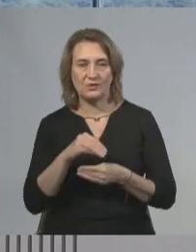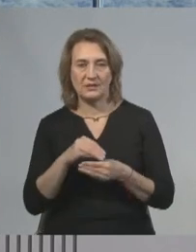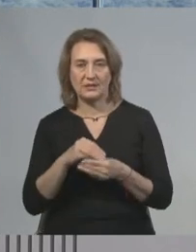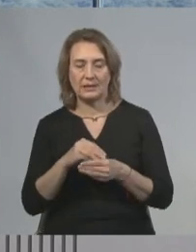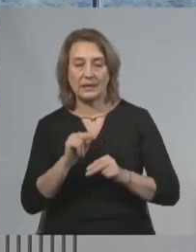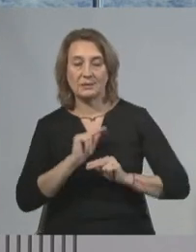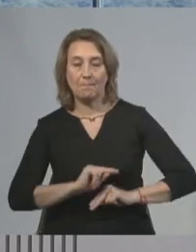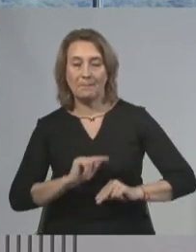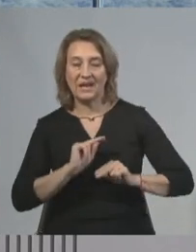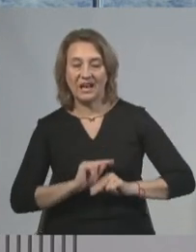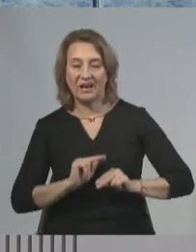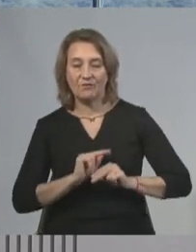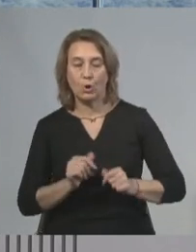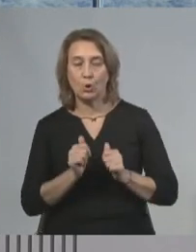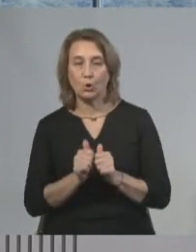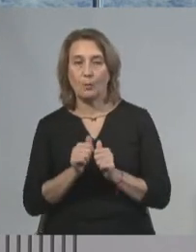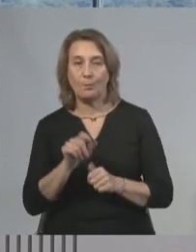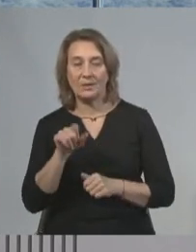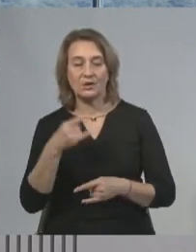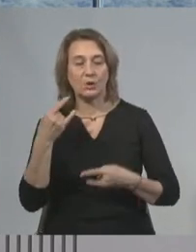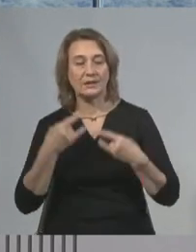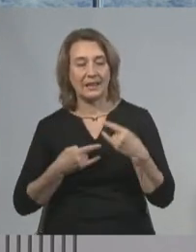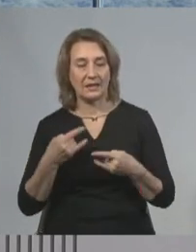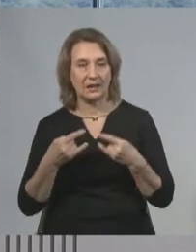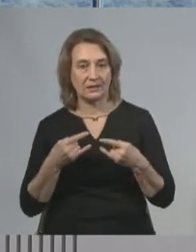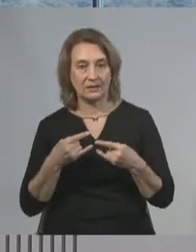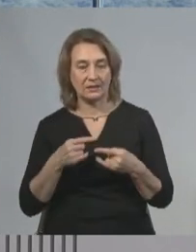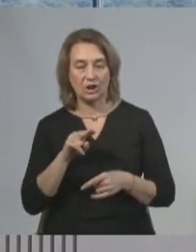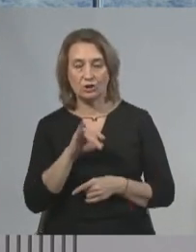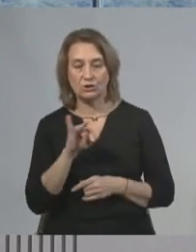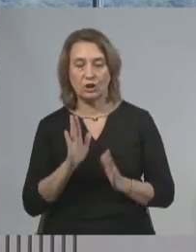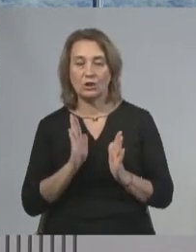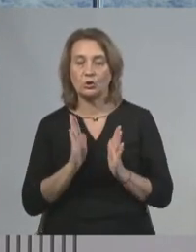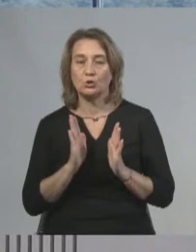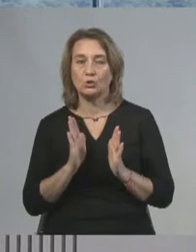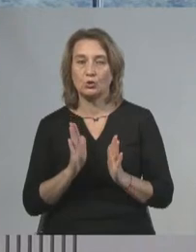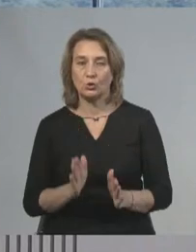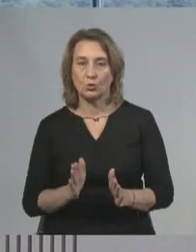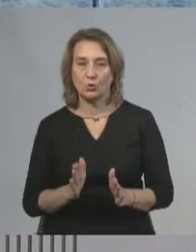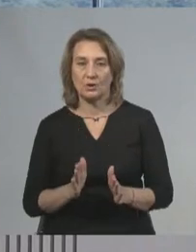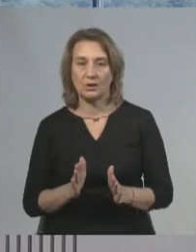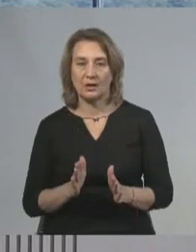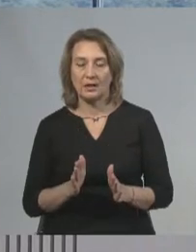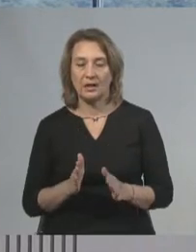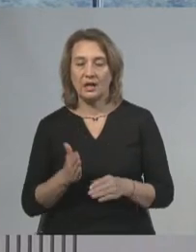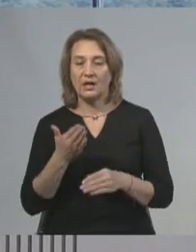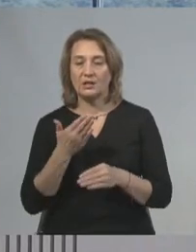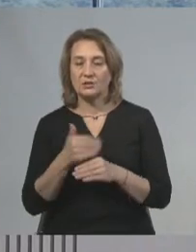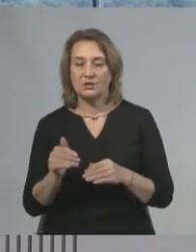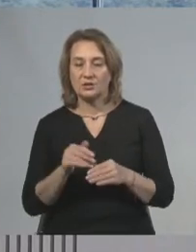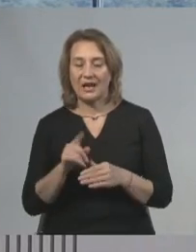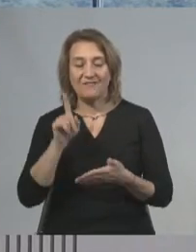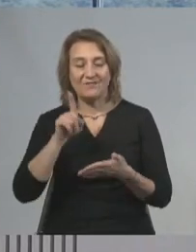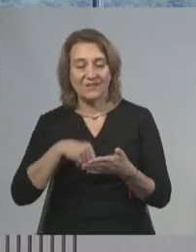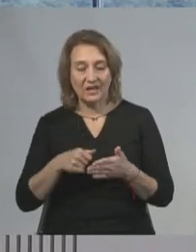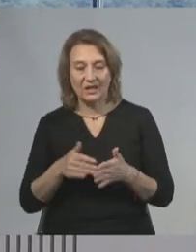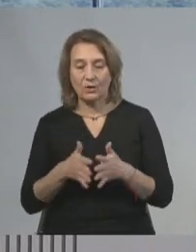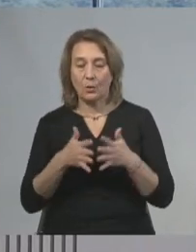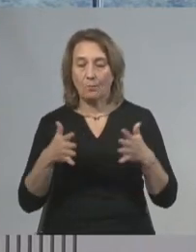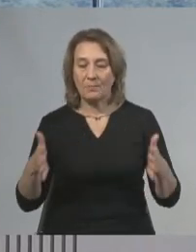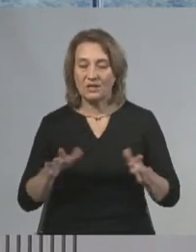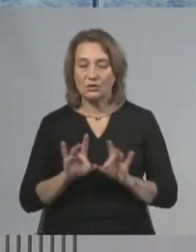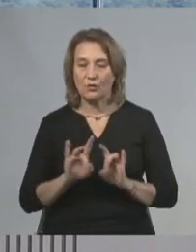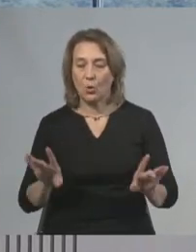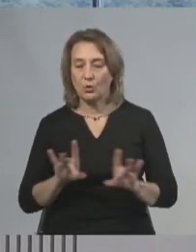all employees comply with it and is it always because al jazeera is a part of the